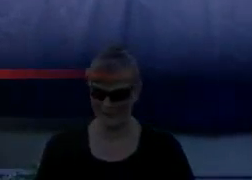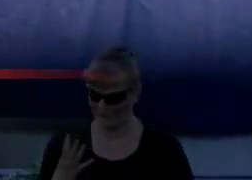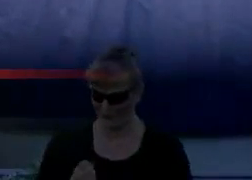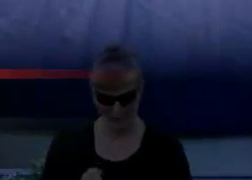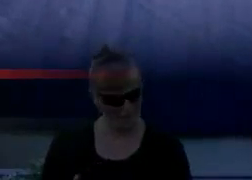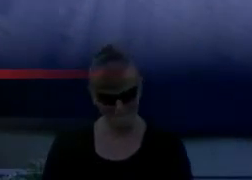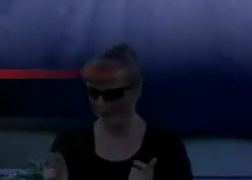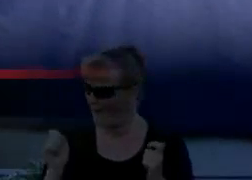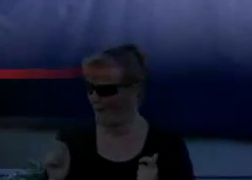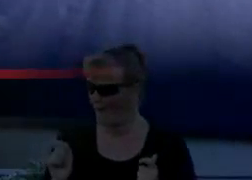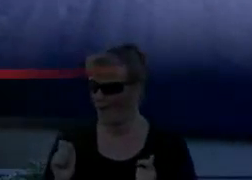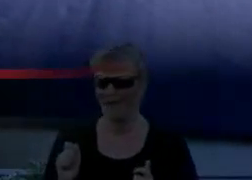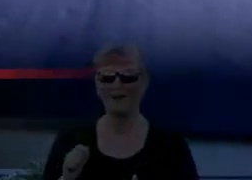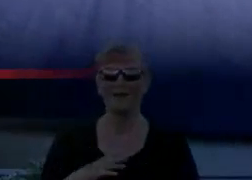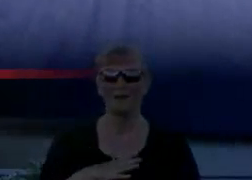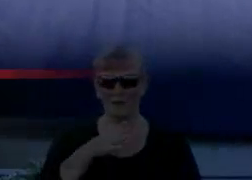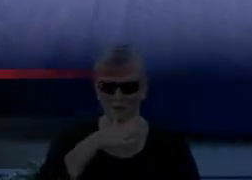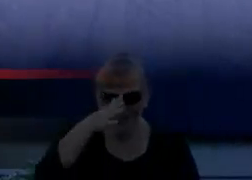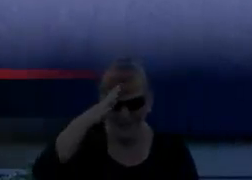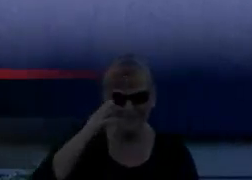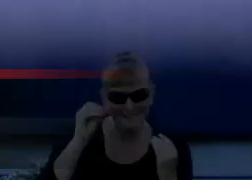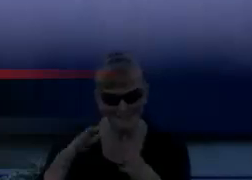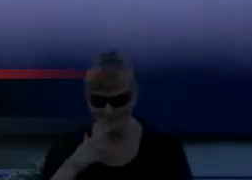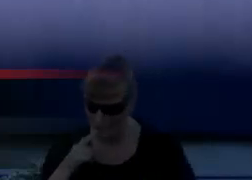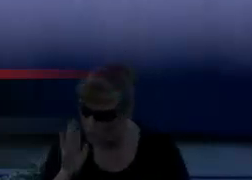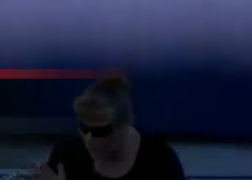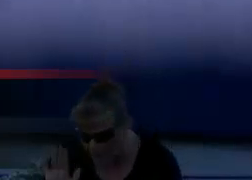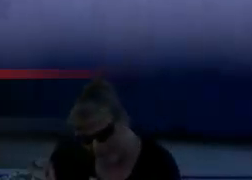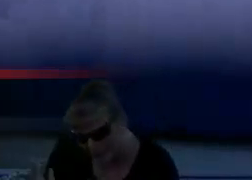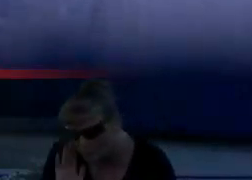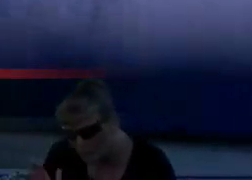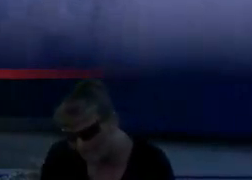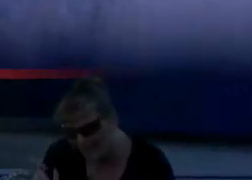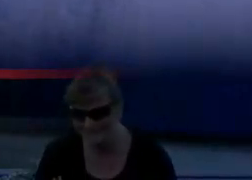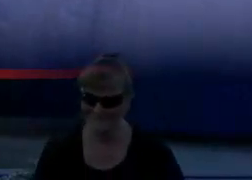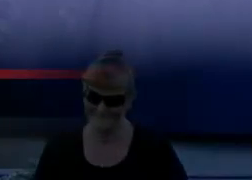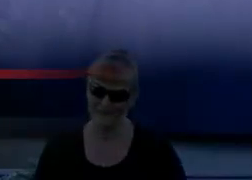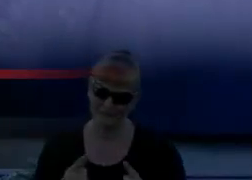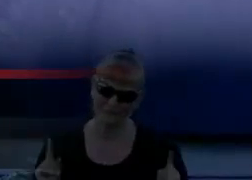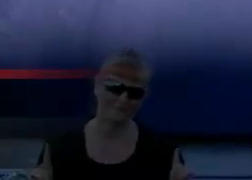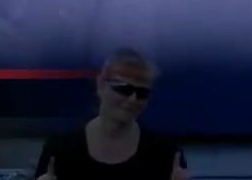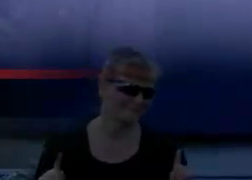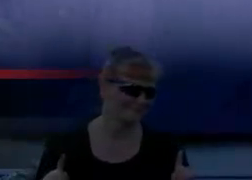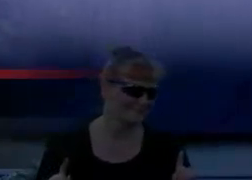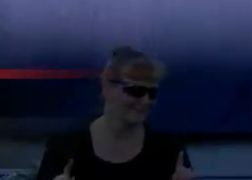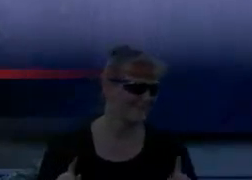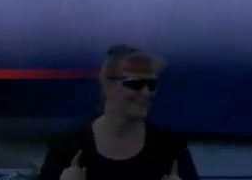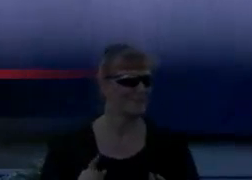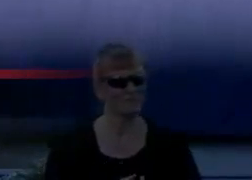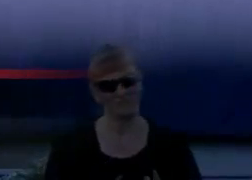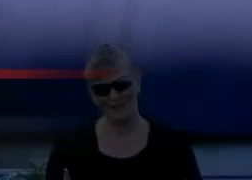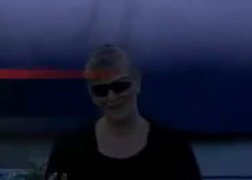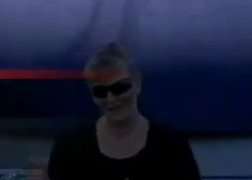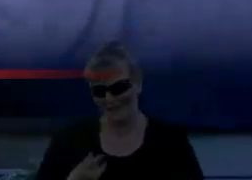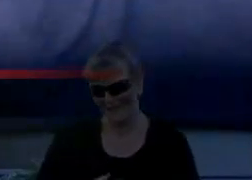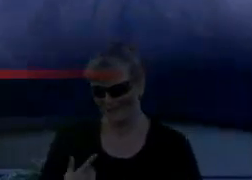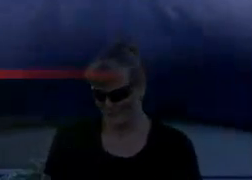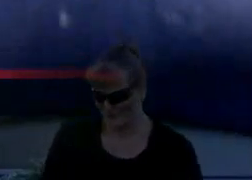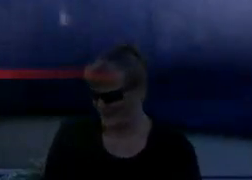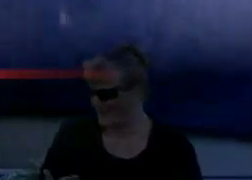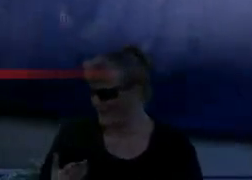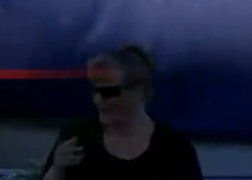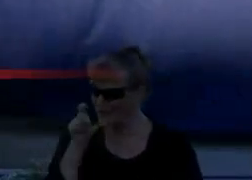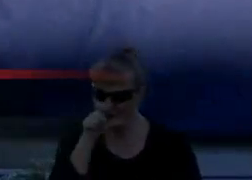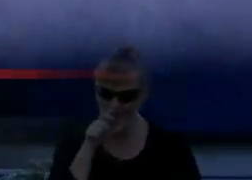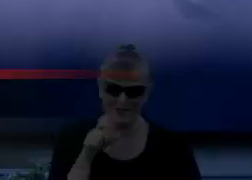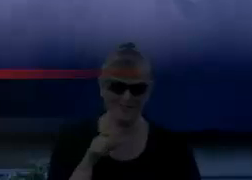just like our parents, teachers, and older siblings always told us. For most of us, the days we spent as Riverhawks often seemed long